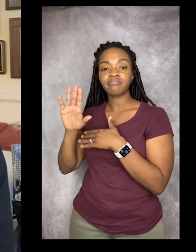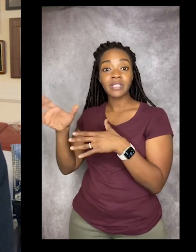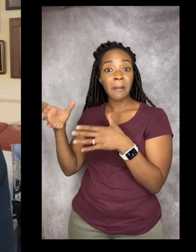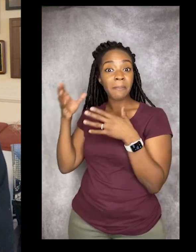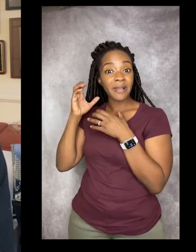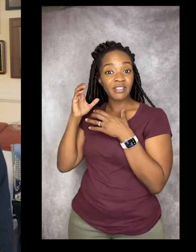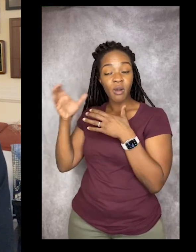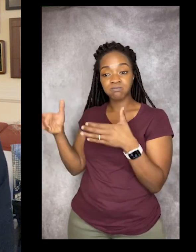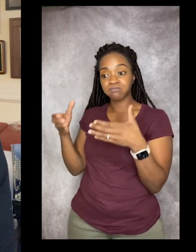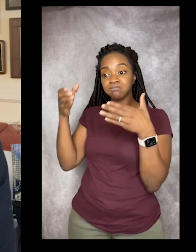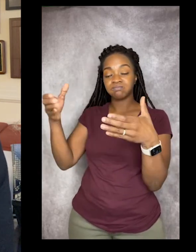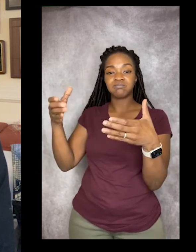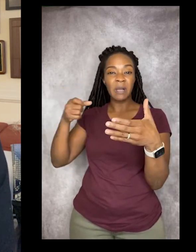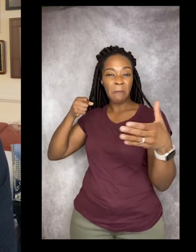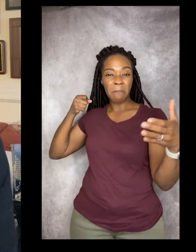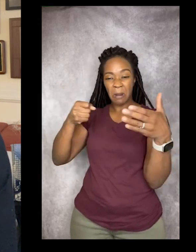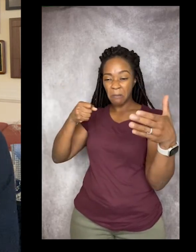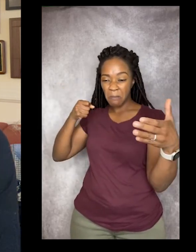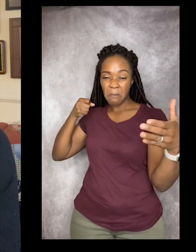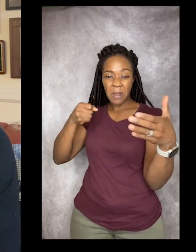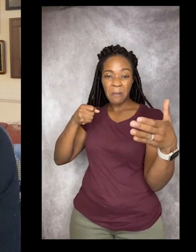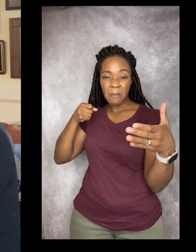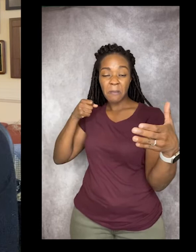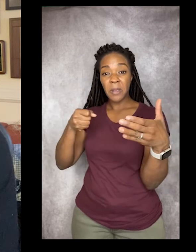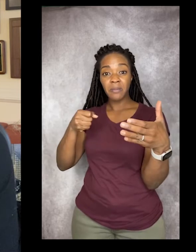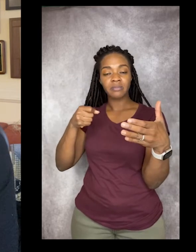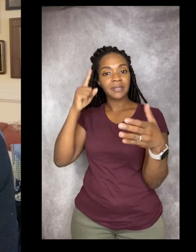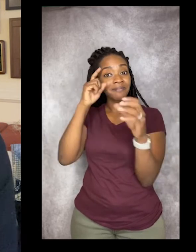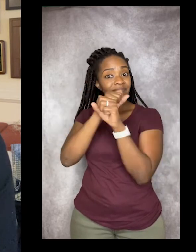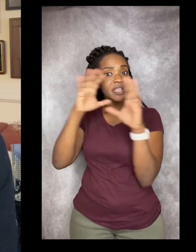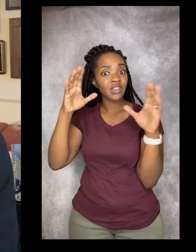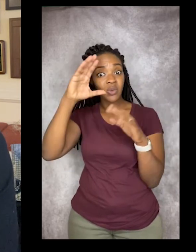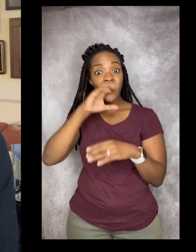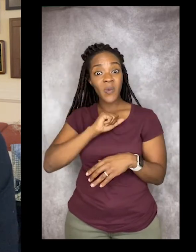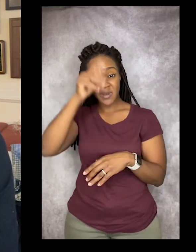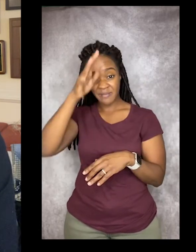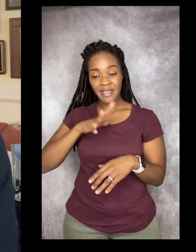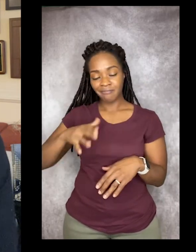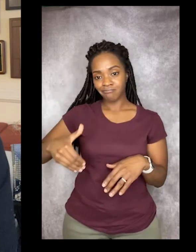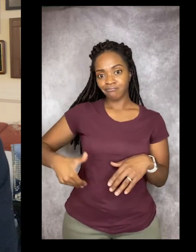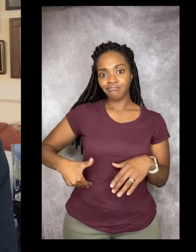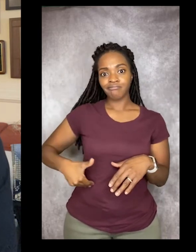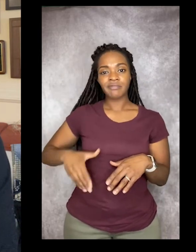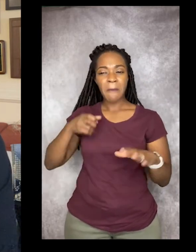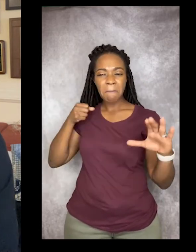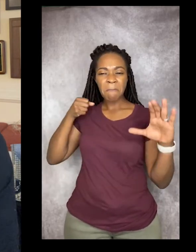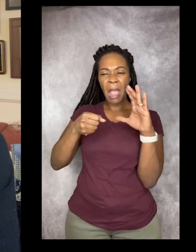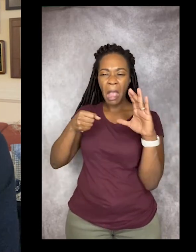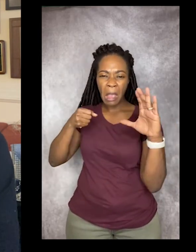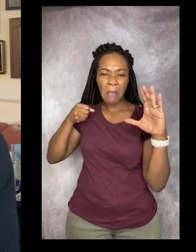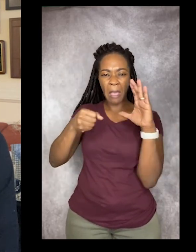punched repeatedly while imagining it as the old man's midsection. He went in his room and laid down and stared